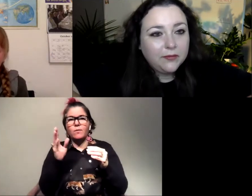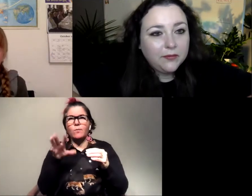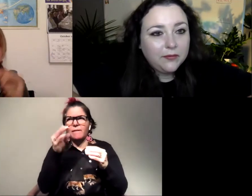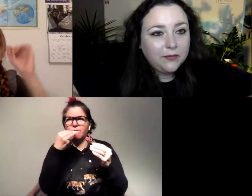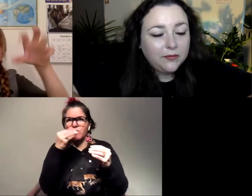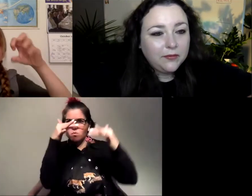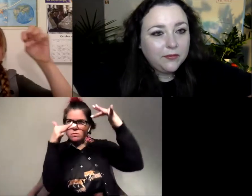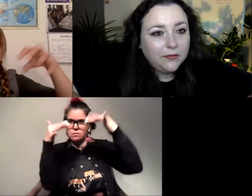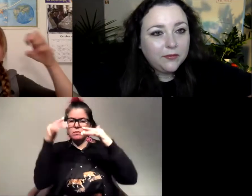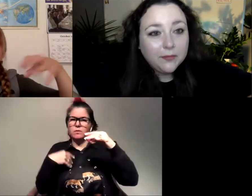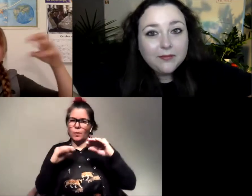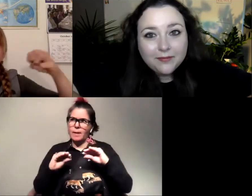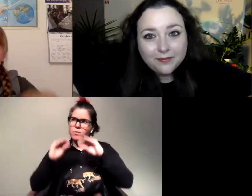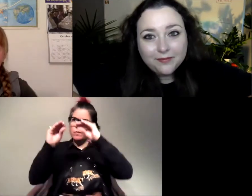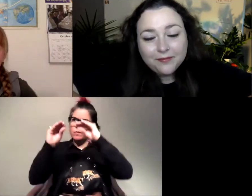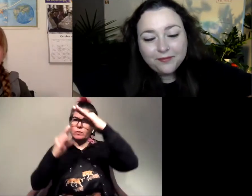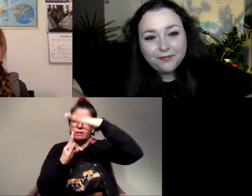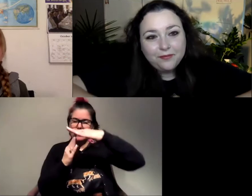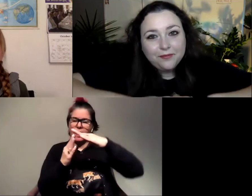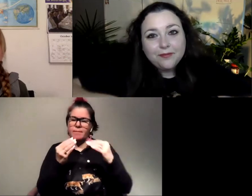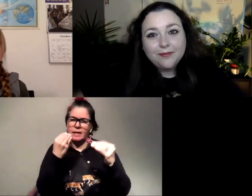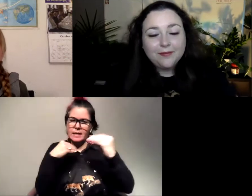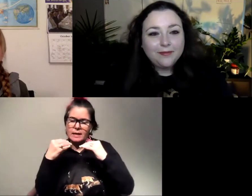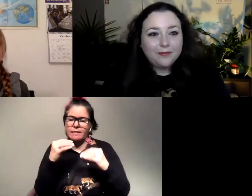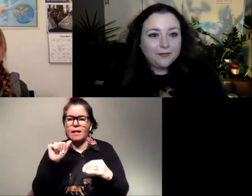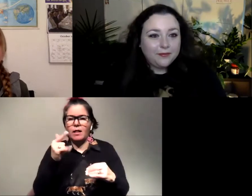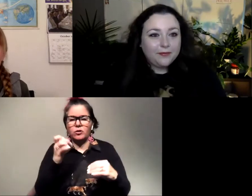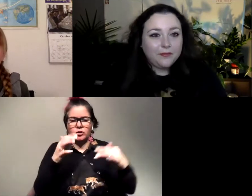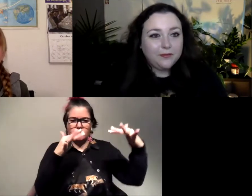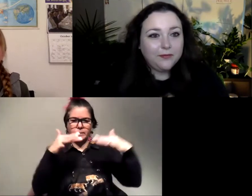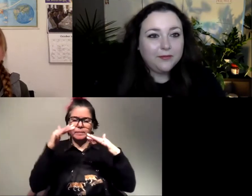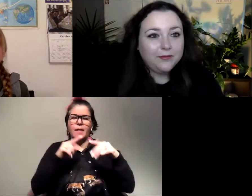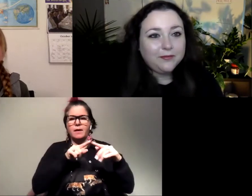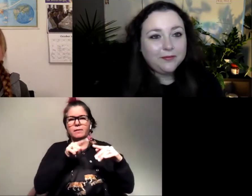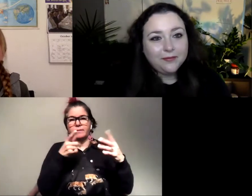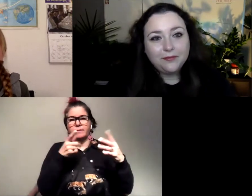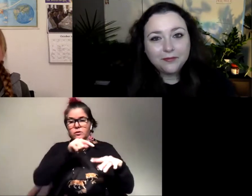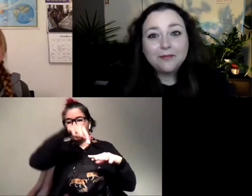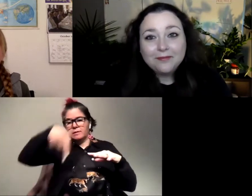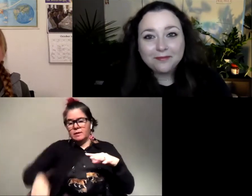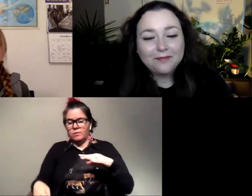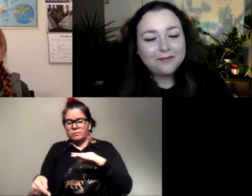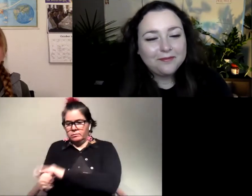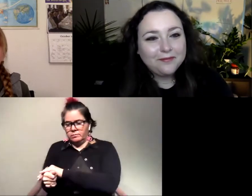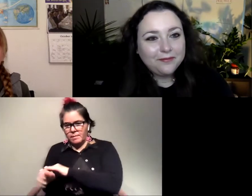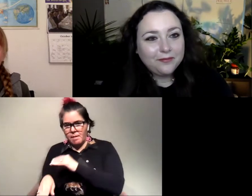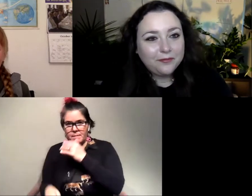all the way up to the top so that they can eat the tasty algae and then go back down to the bottom.